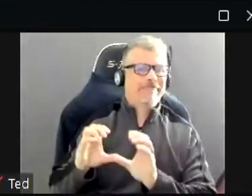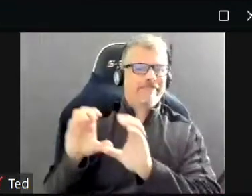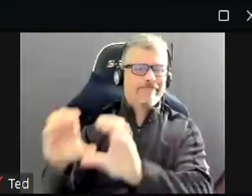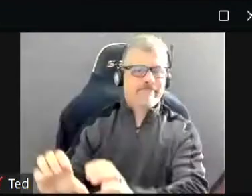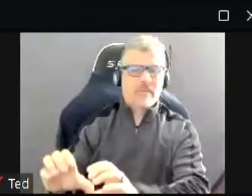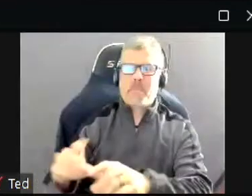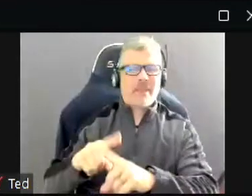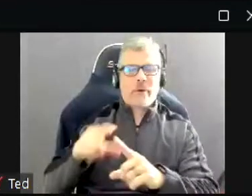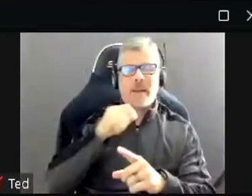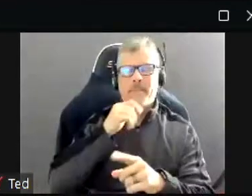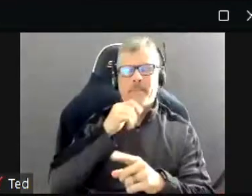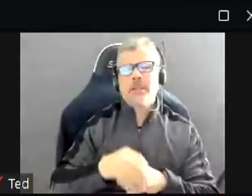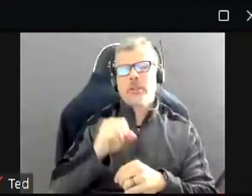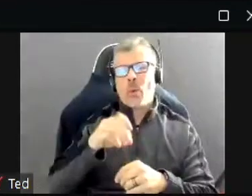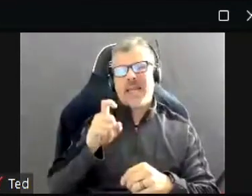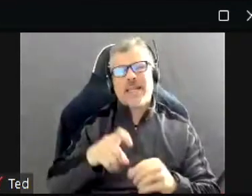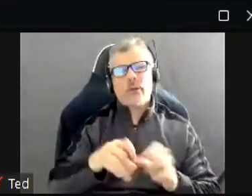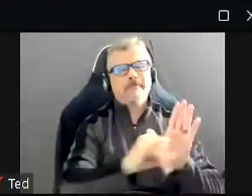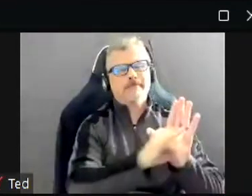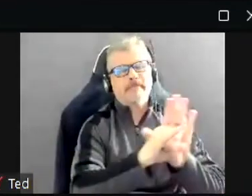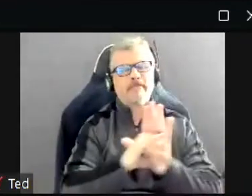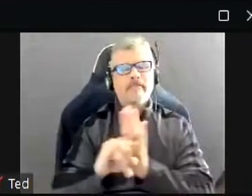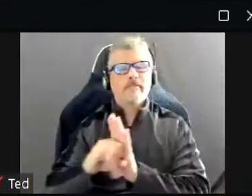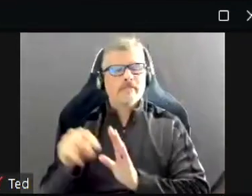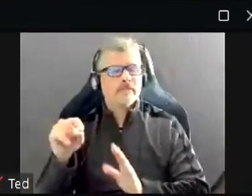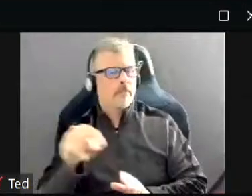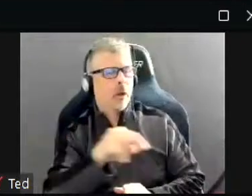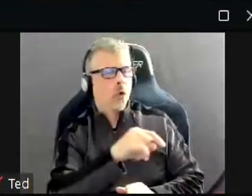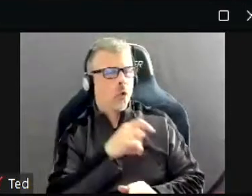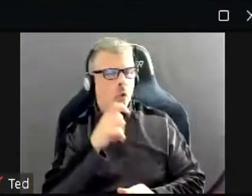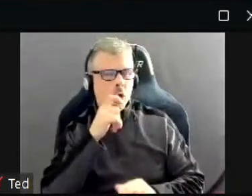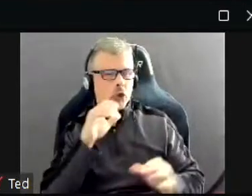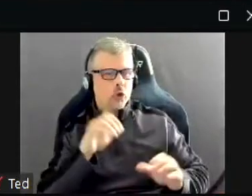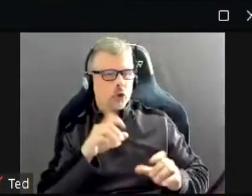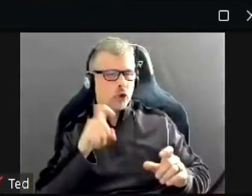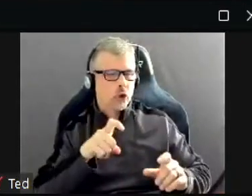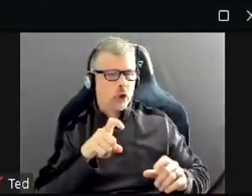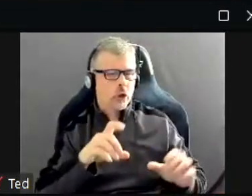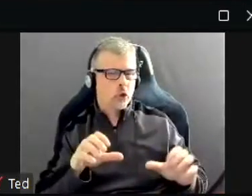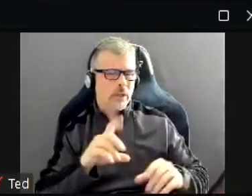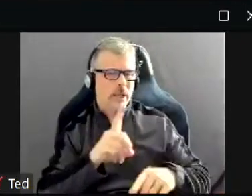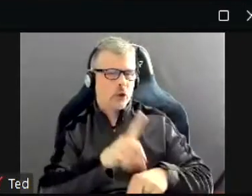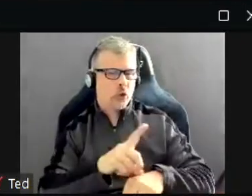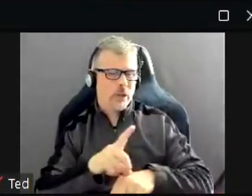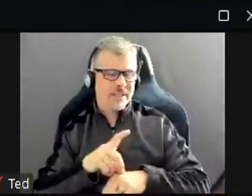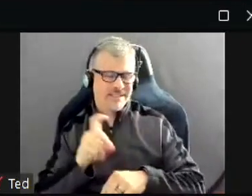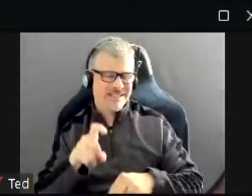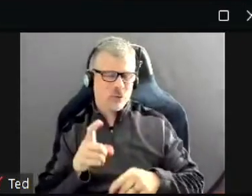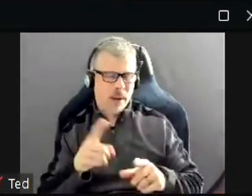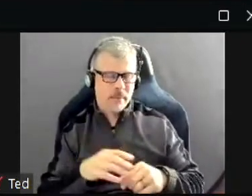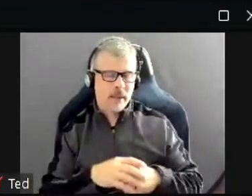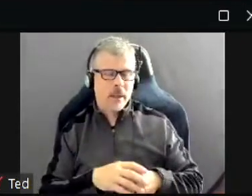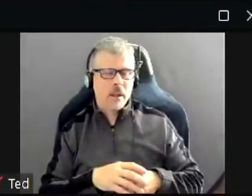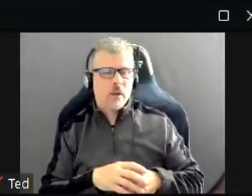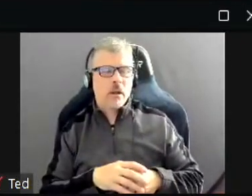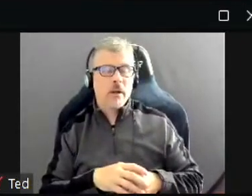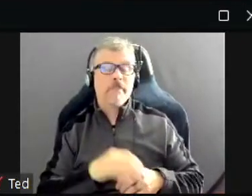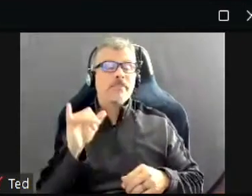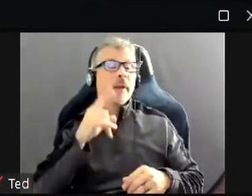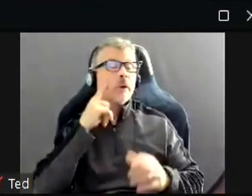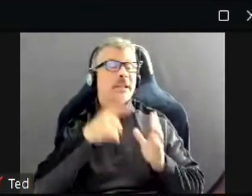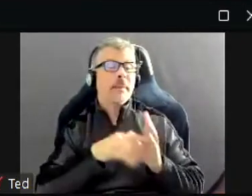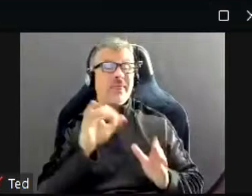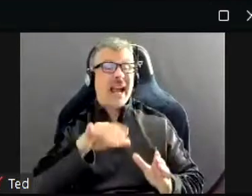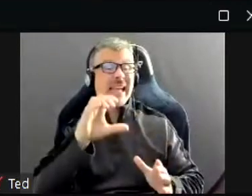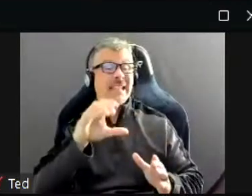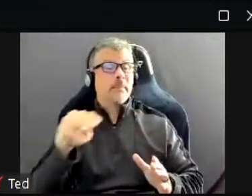an identification of who truly should be doing this duties needs to happen. So to the point of the case managers, this is what